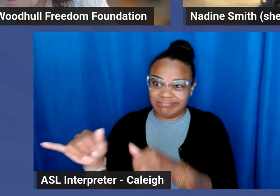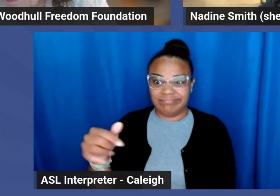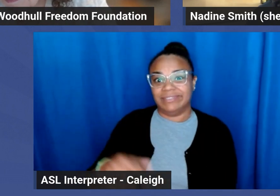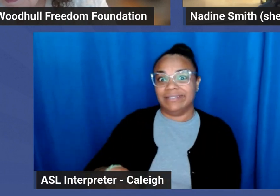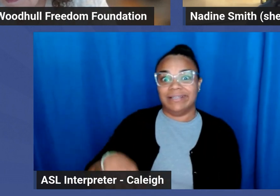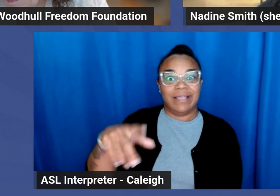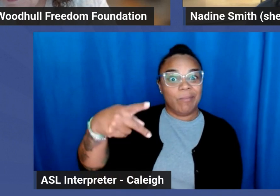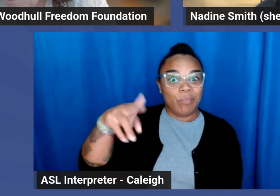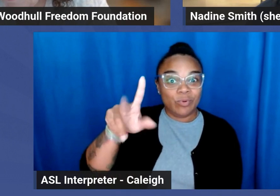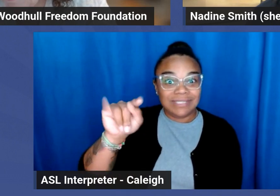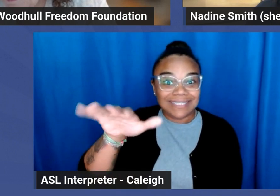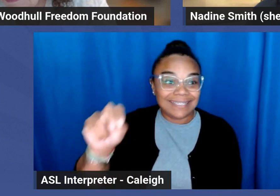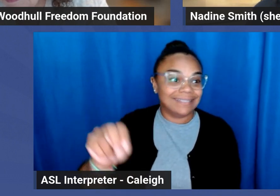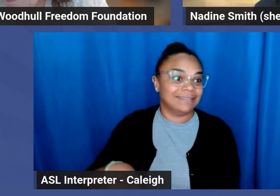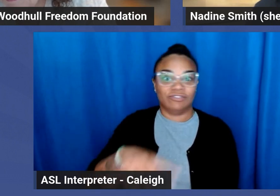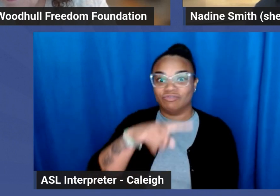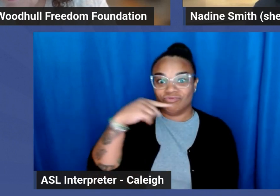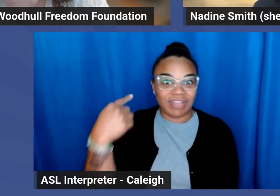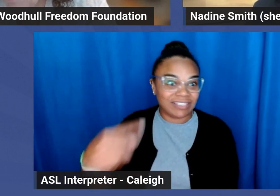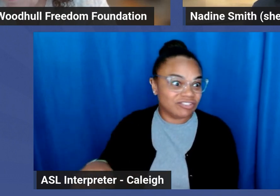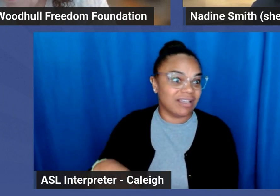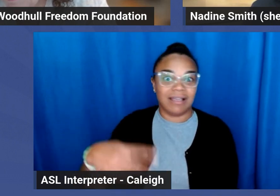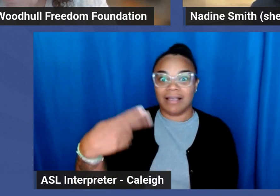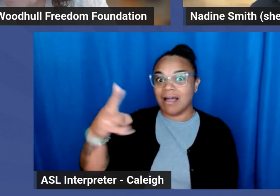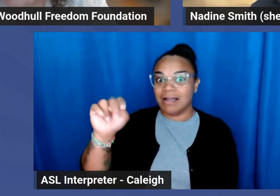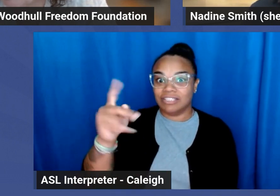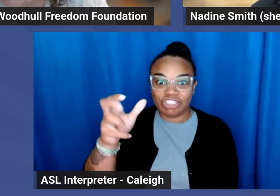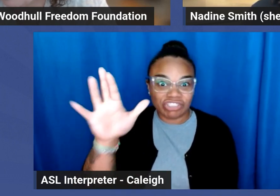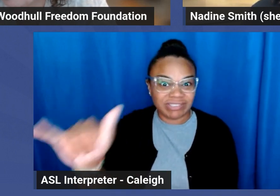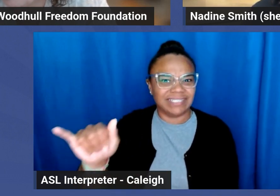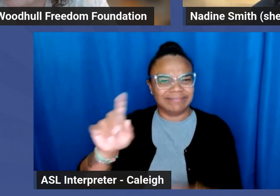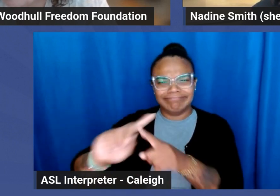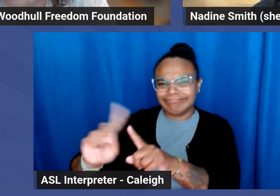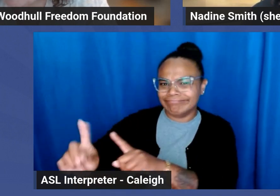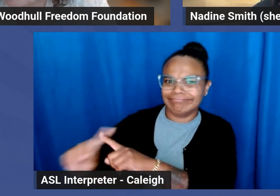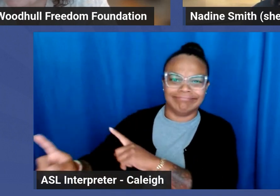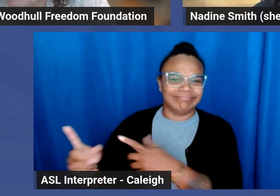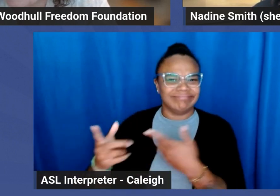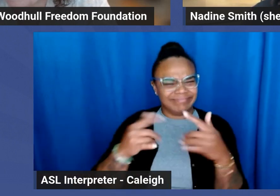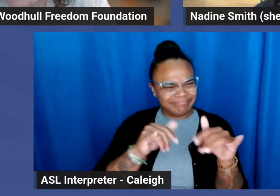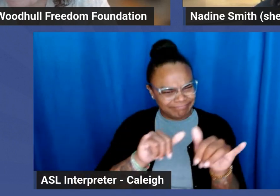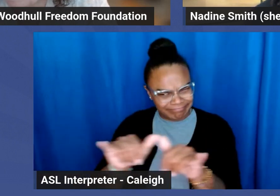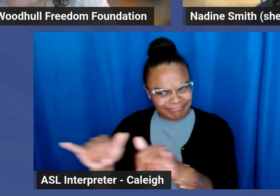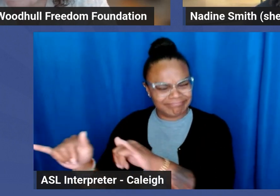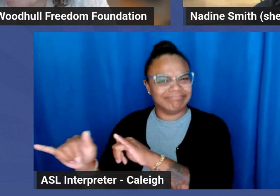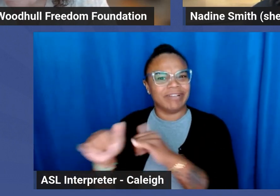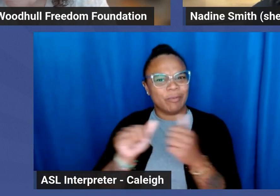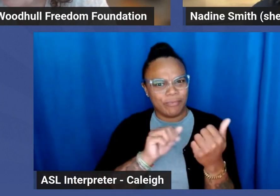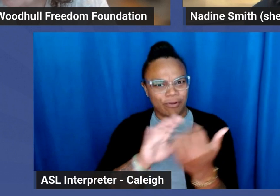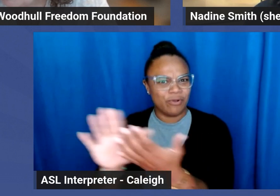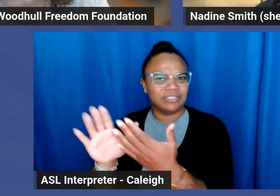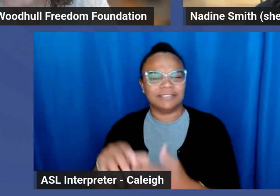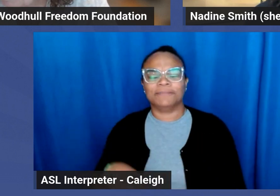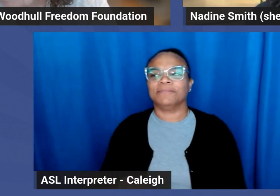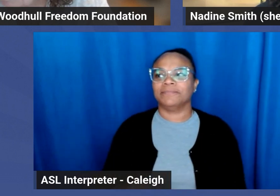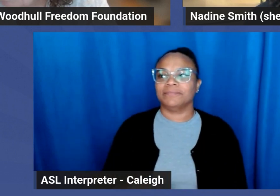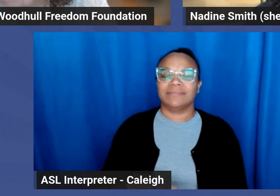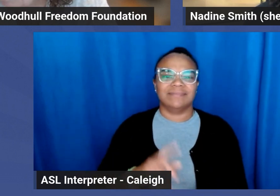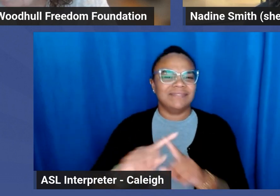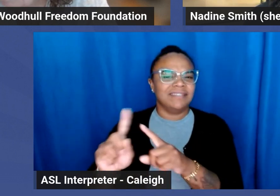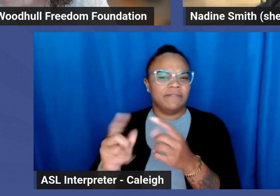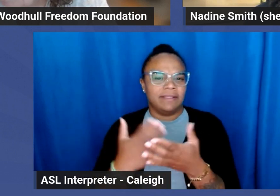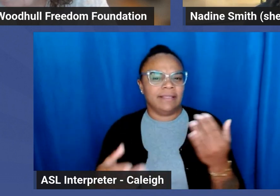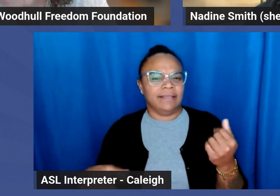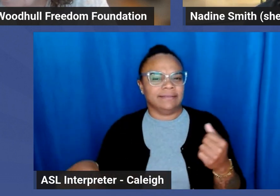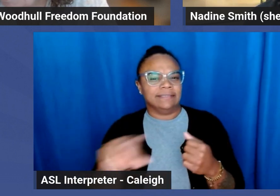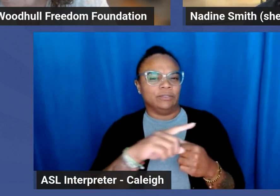about the United States in a lot of different spaces. That among the things that you do to create an